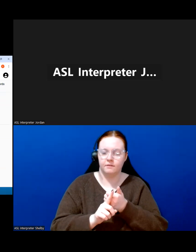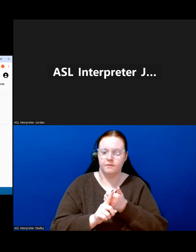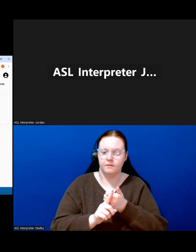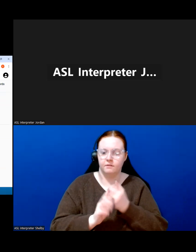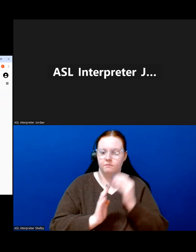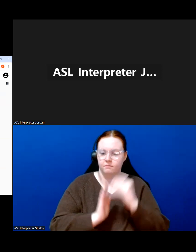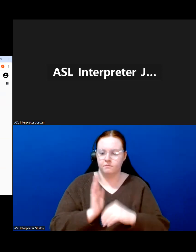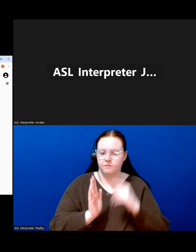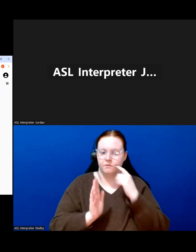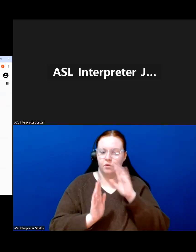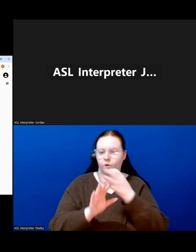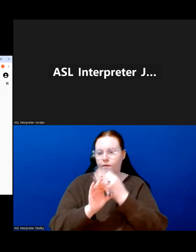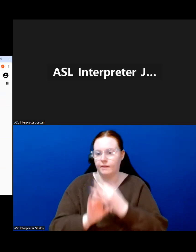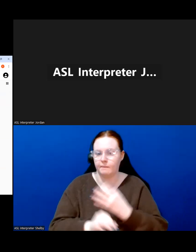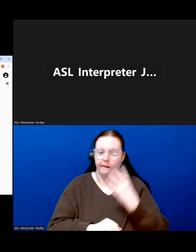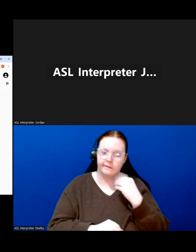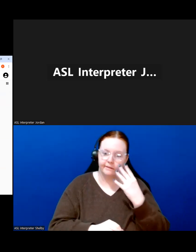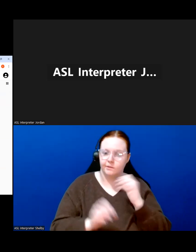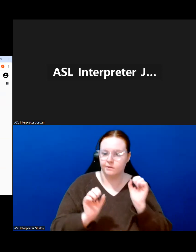provide your experience with taking it.